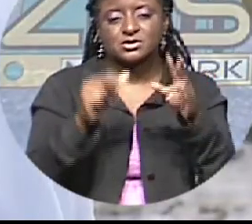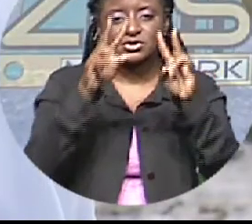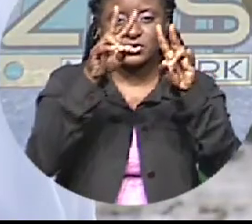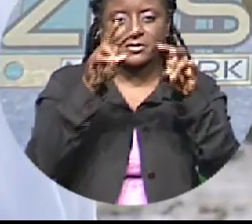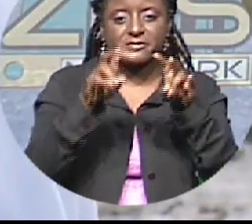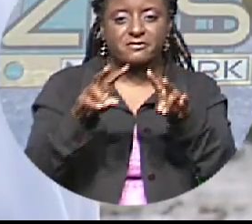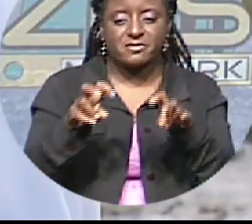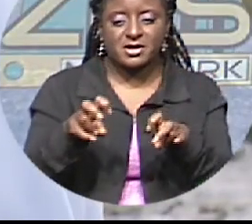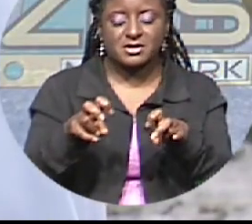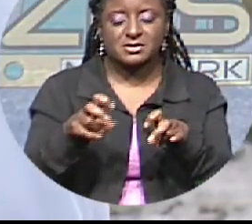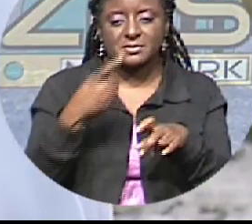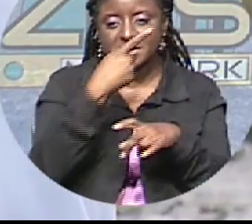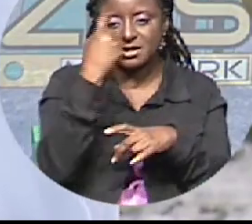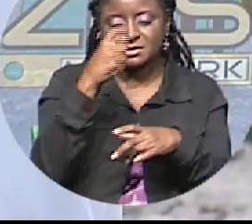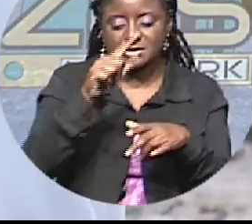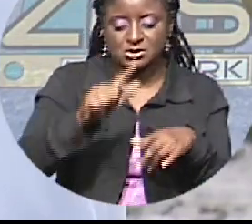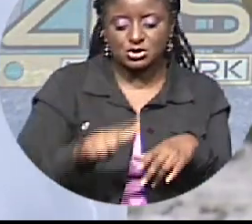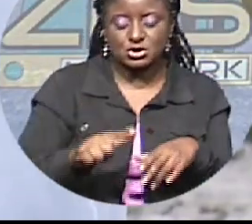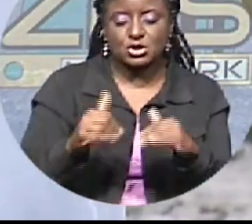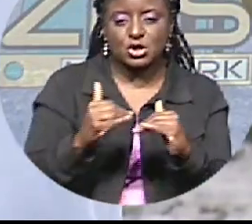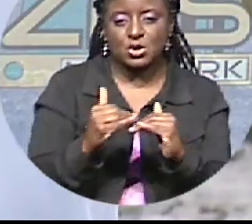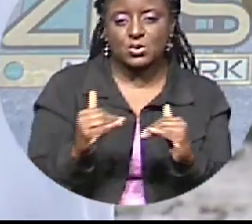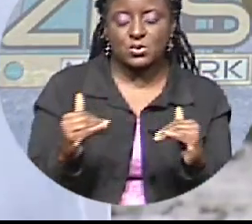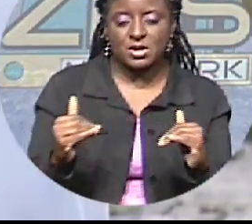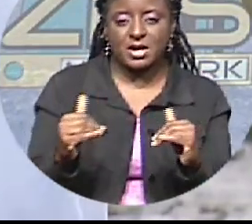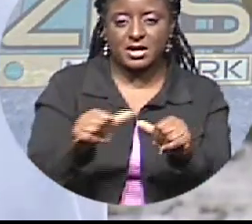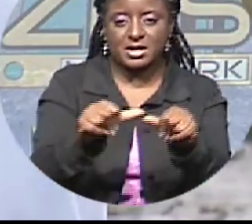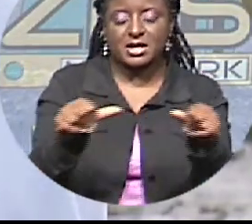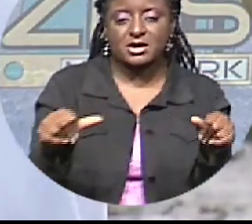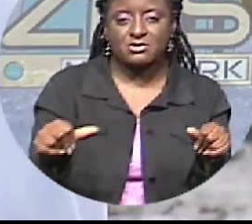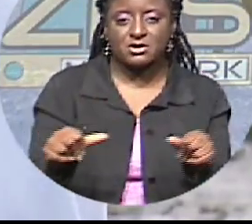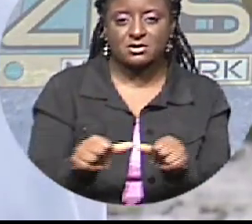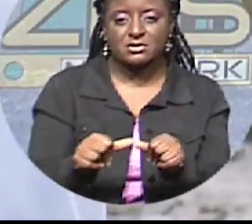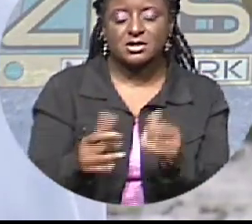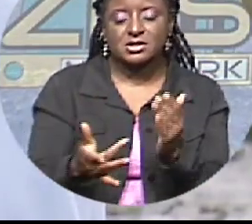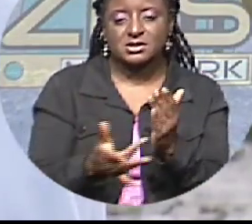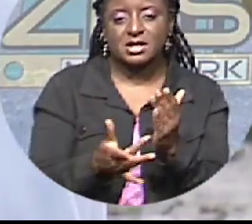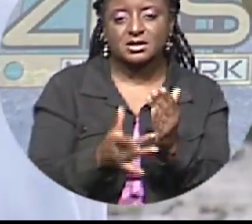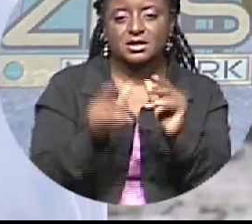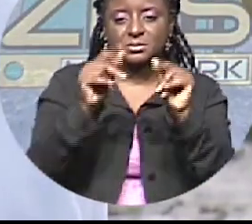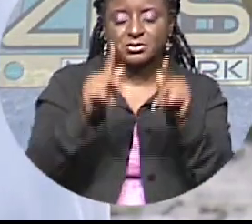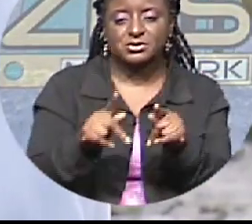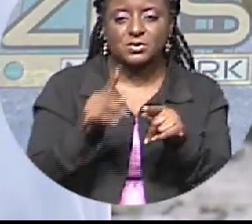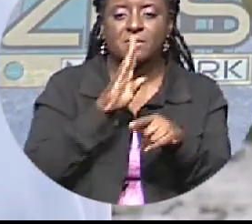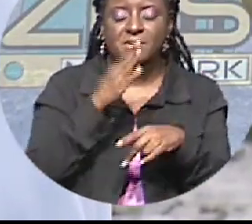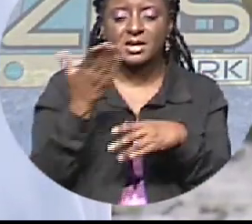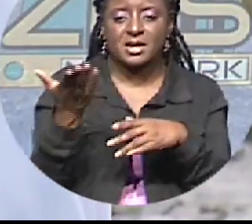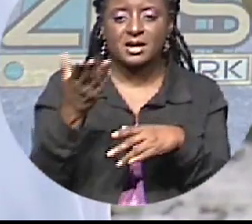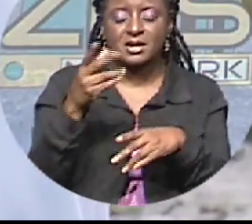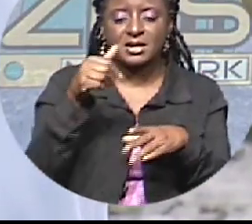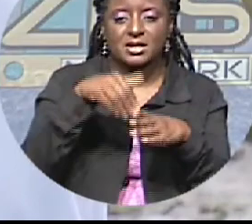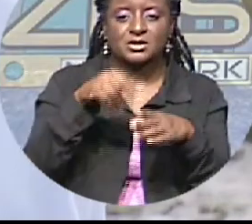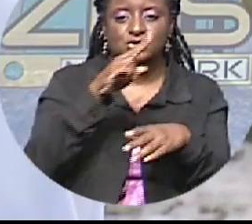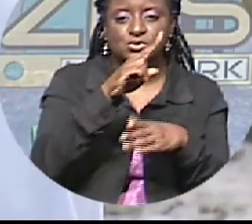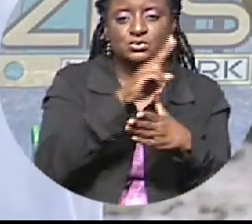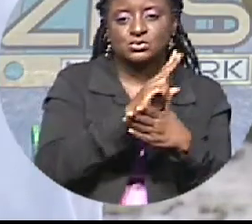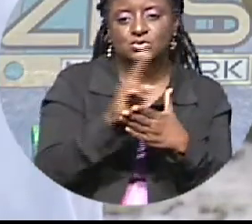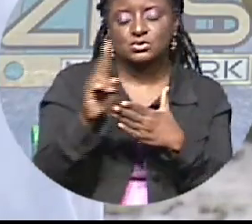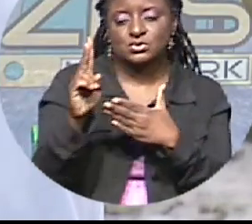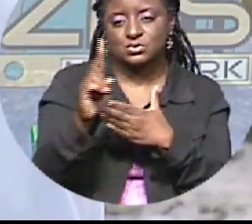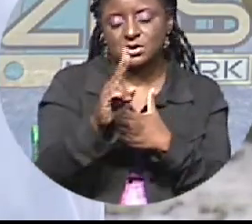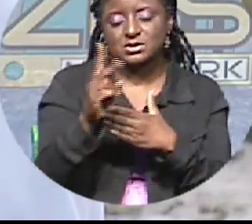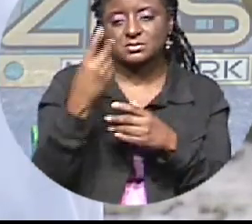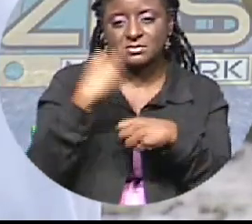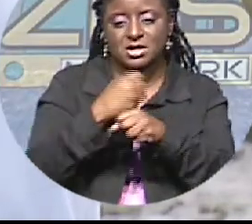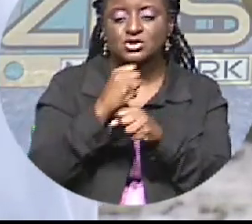technical guys will be out in the next 2 weeks to make sure all the land is appropriate, after which we'll come back to the public